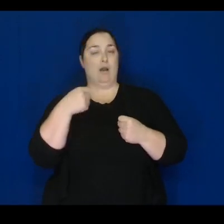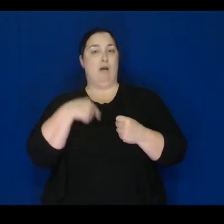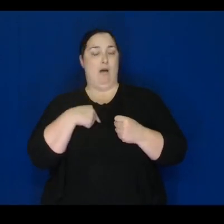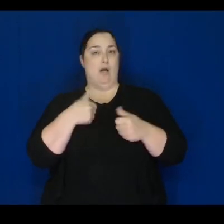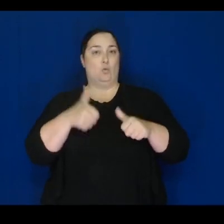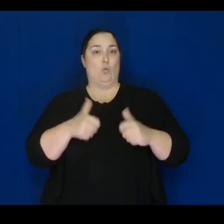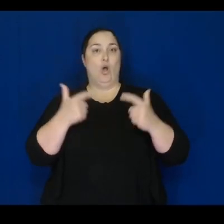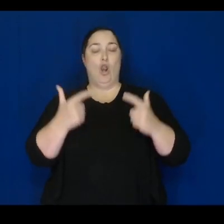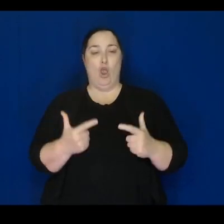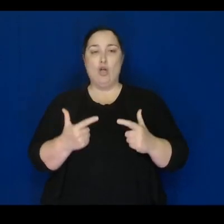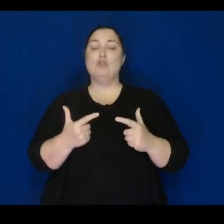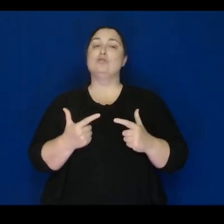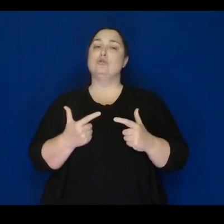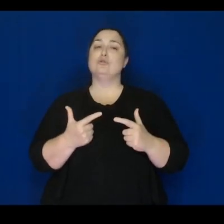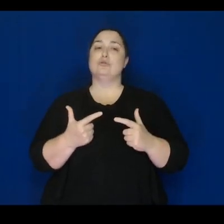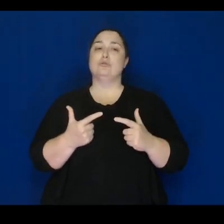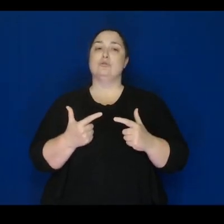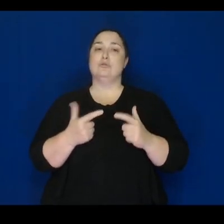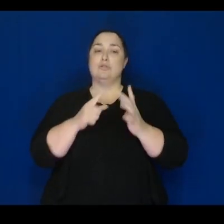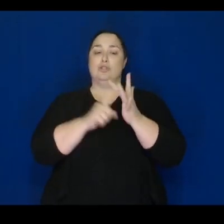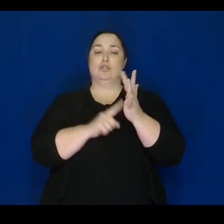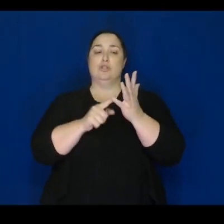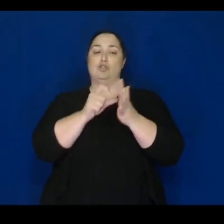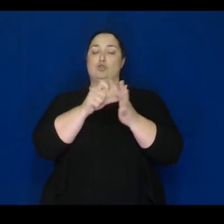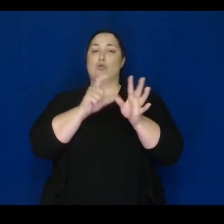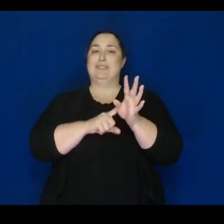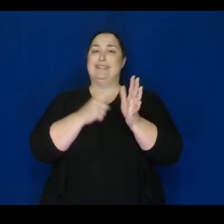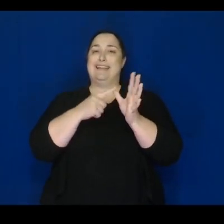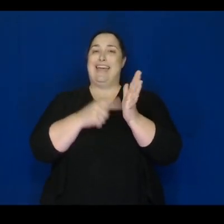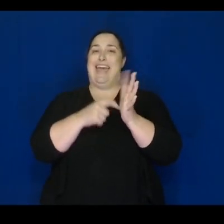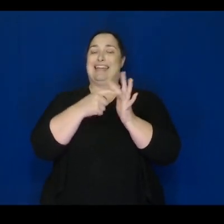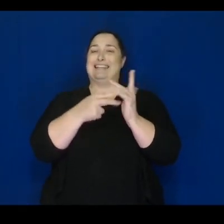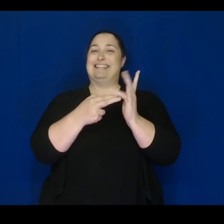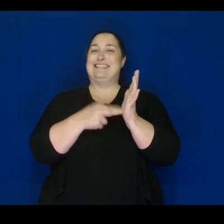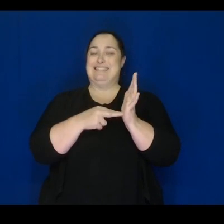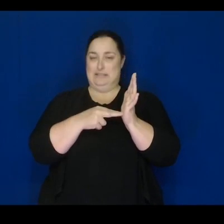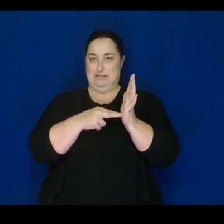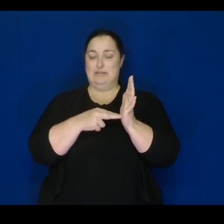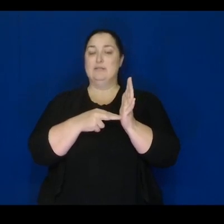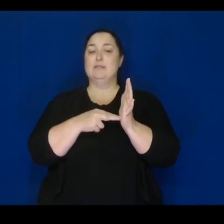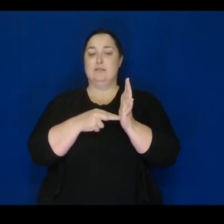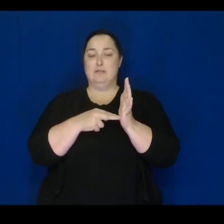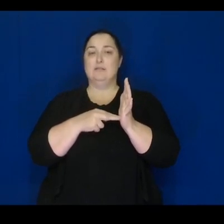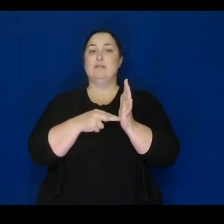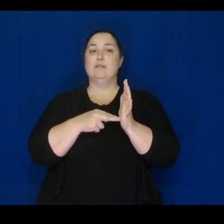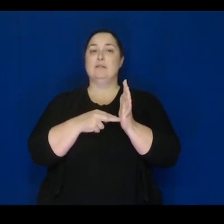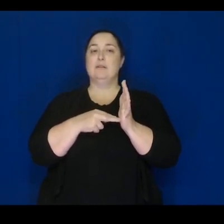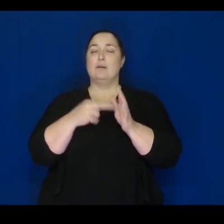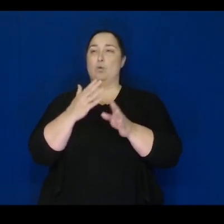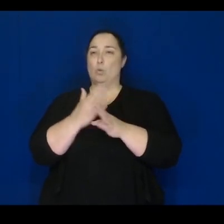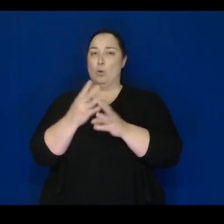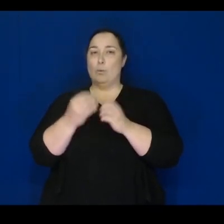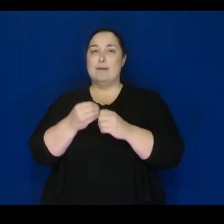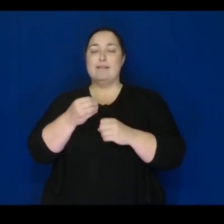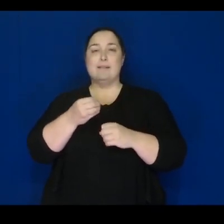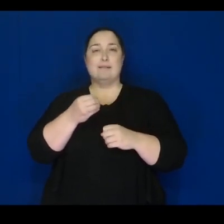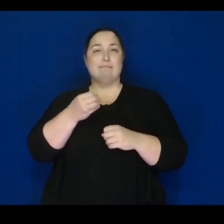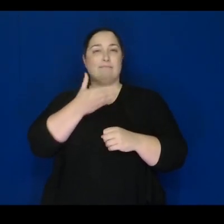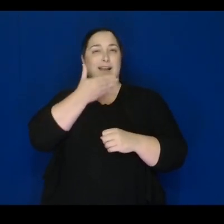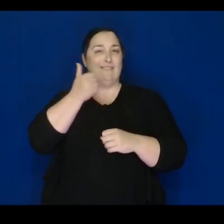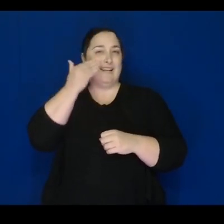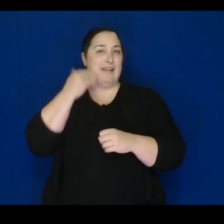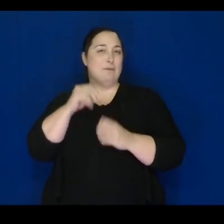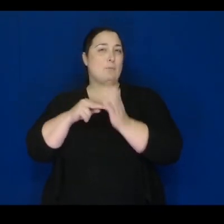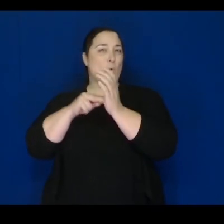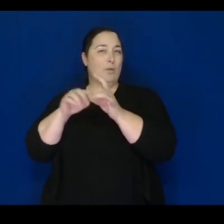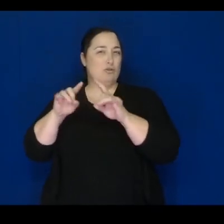on is by Judy Atkinson, where she's worked with a lovely lady from Northern Australia, which